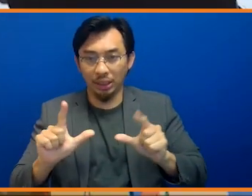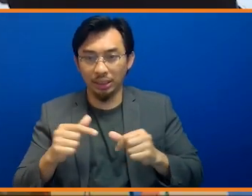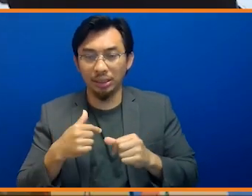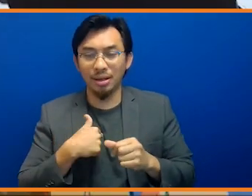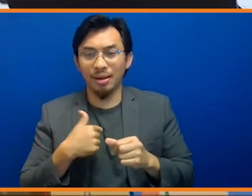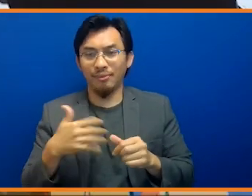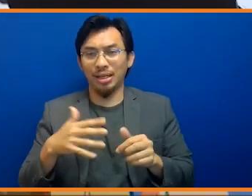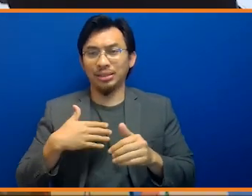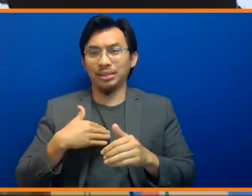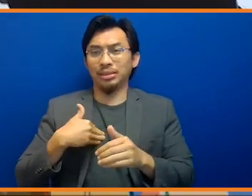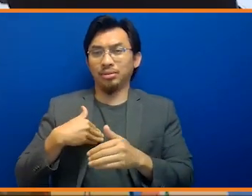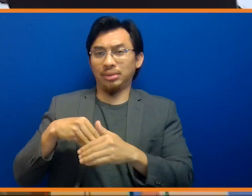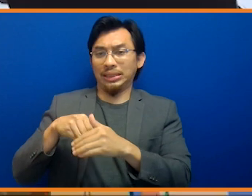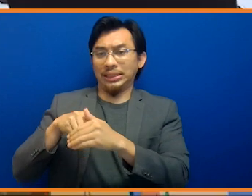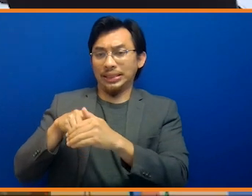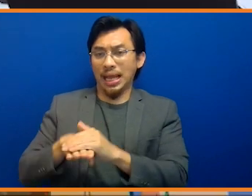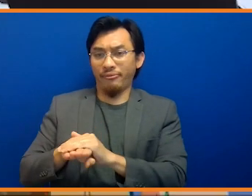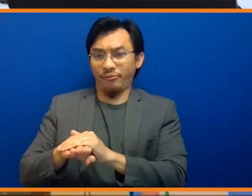I save it on there.